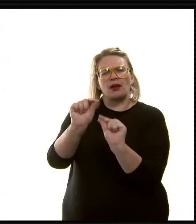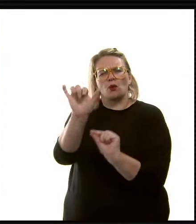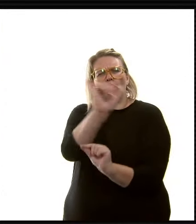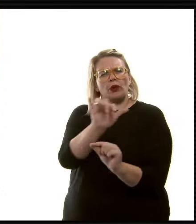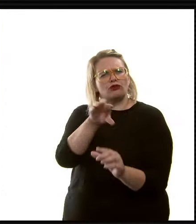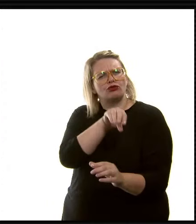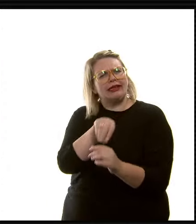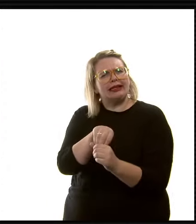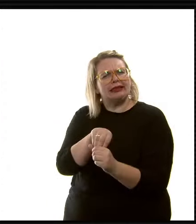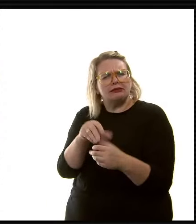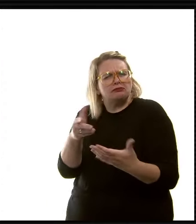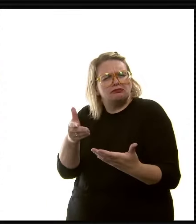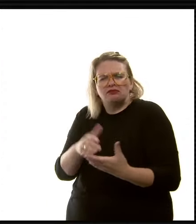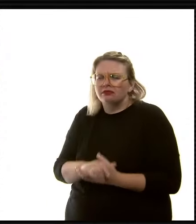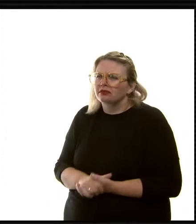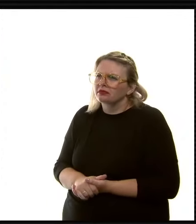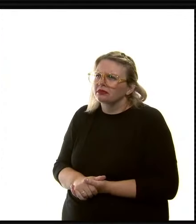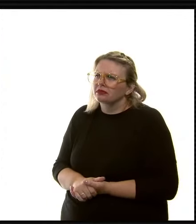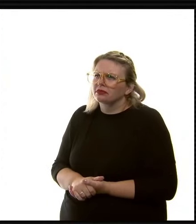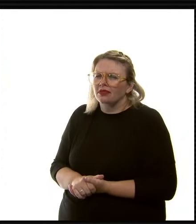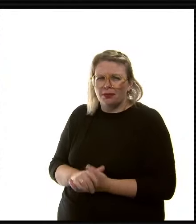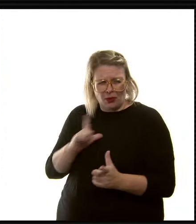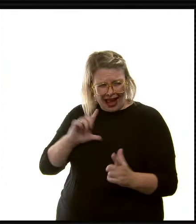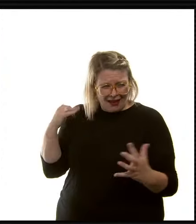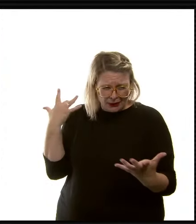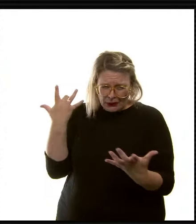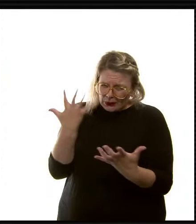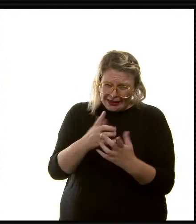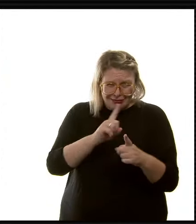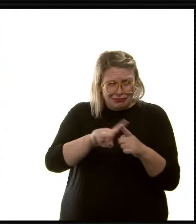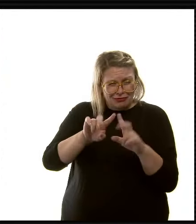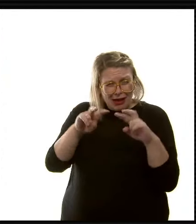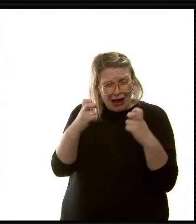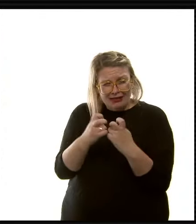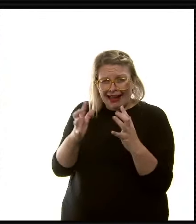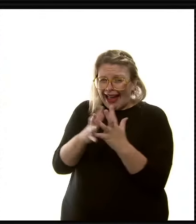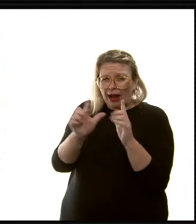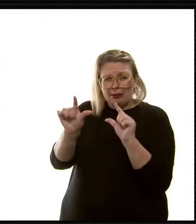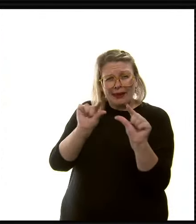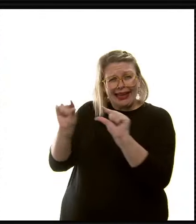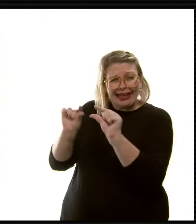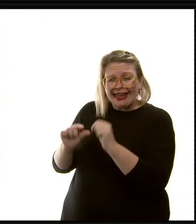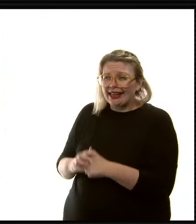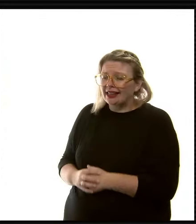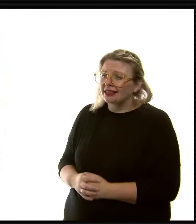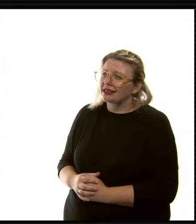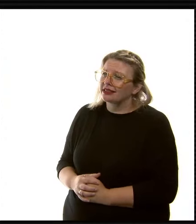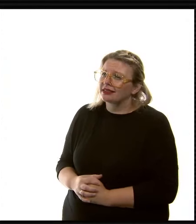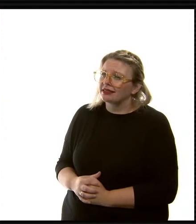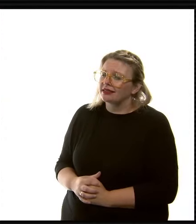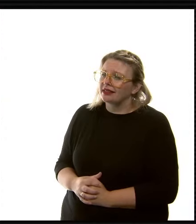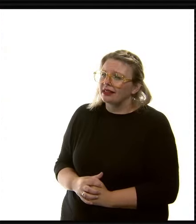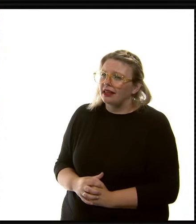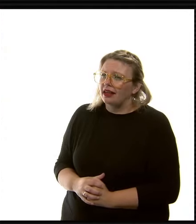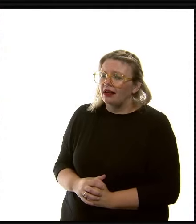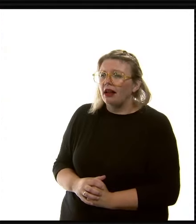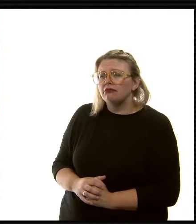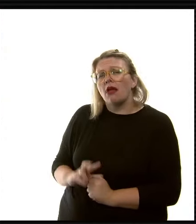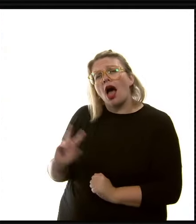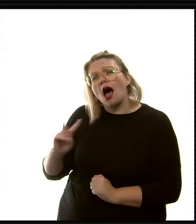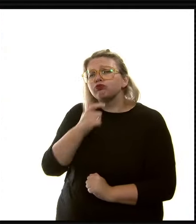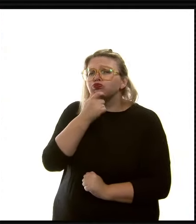different Lego builds there were of these castles? We really just looked at what were